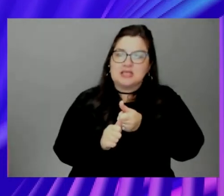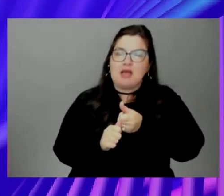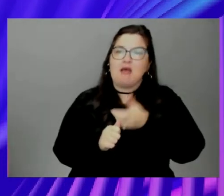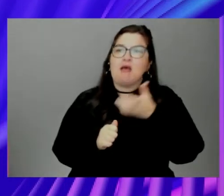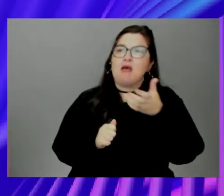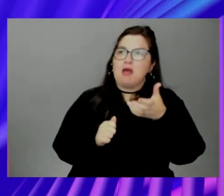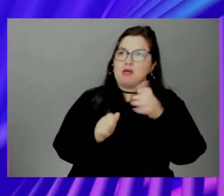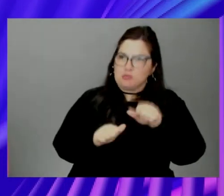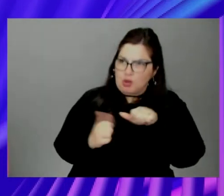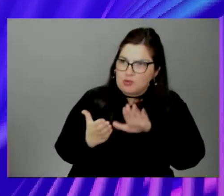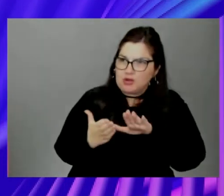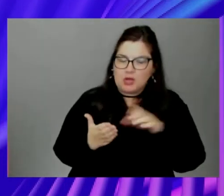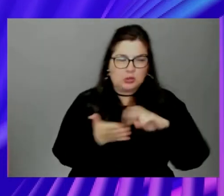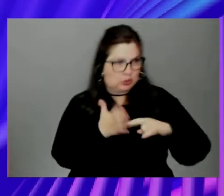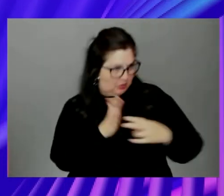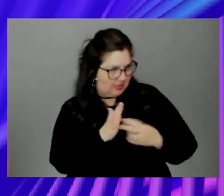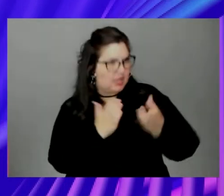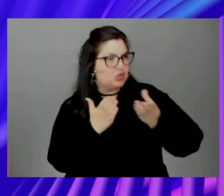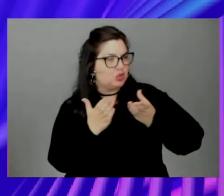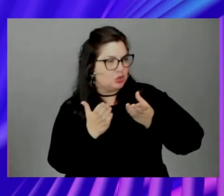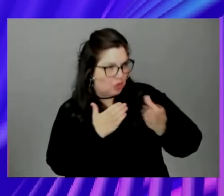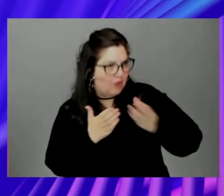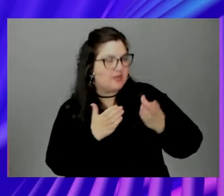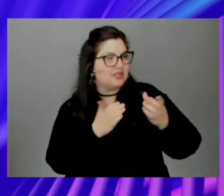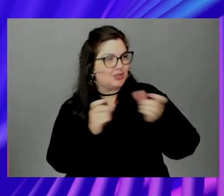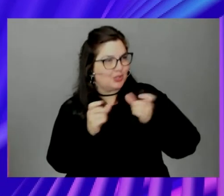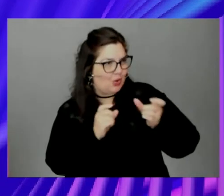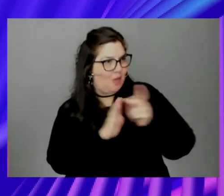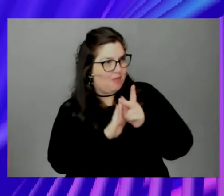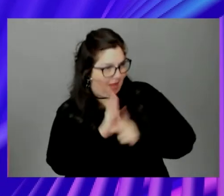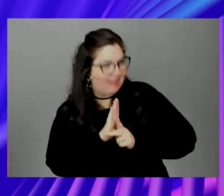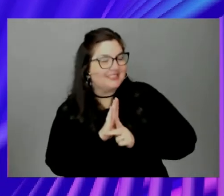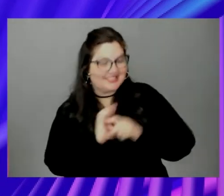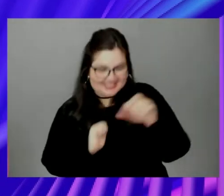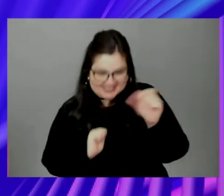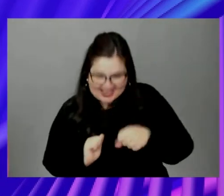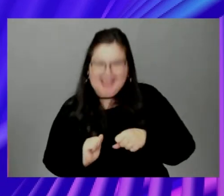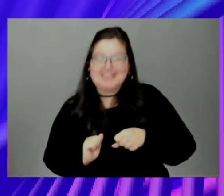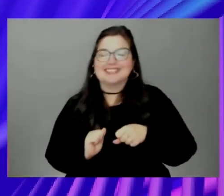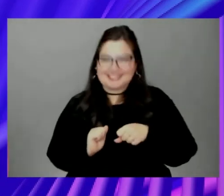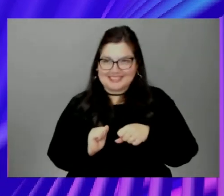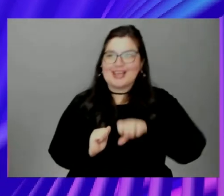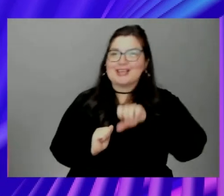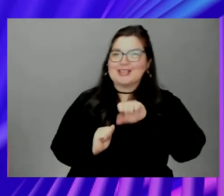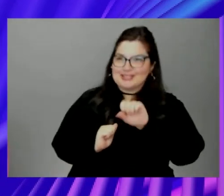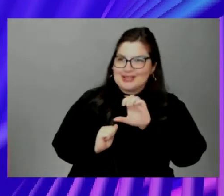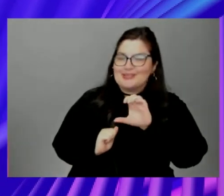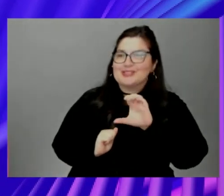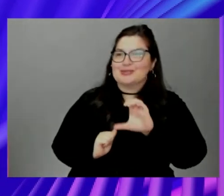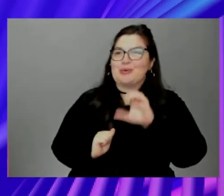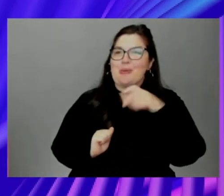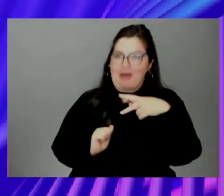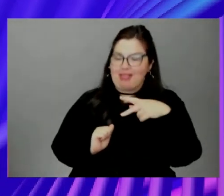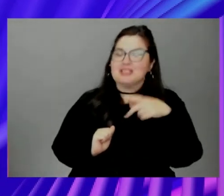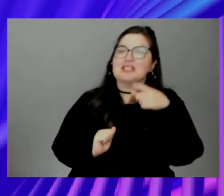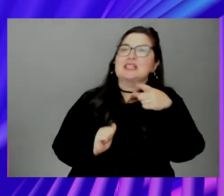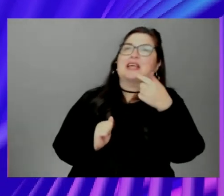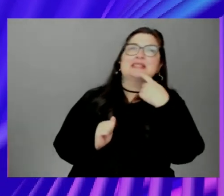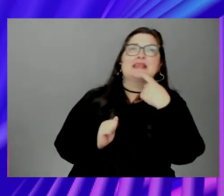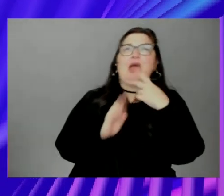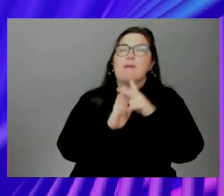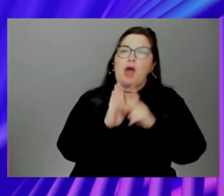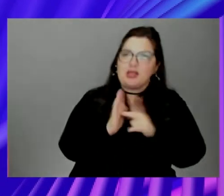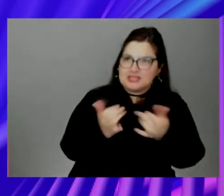service control policy. service control Okay. policy. Thank you. And let's say you had a policy where you were trying to prevent data at